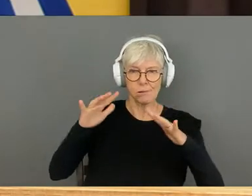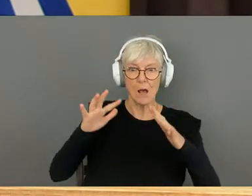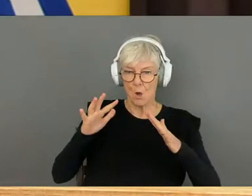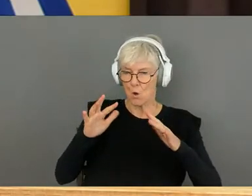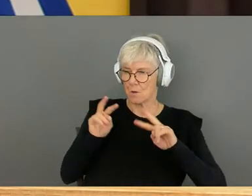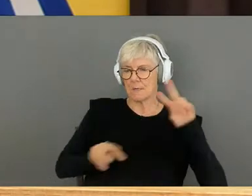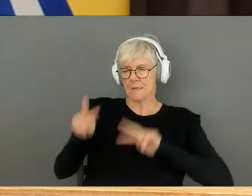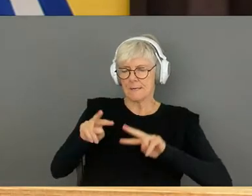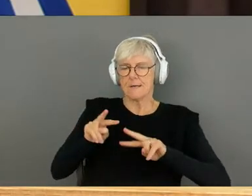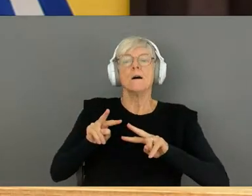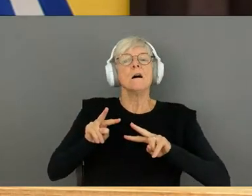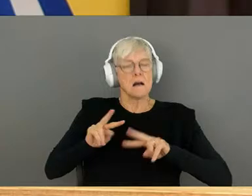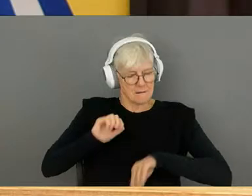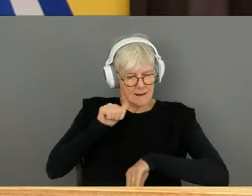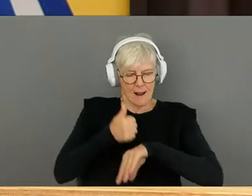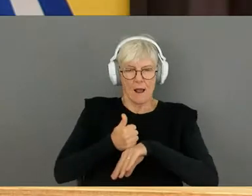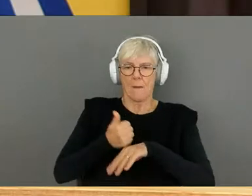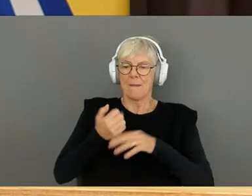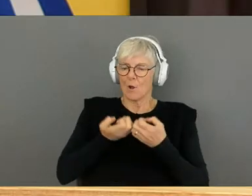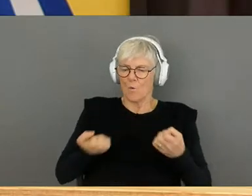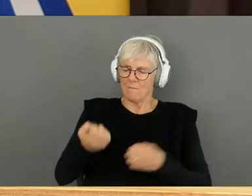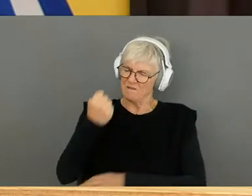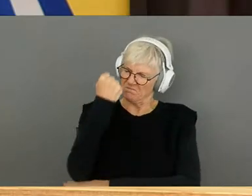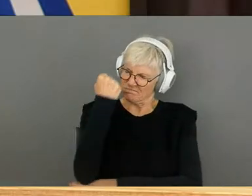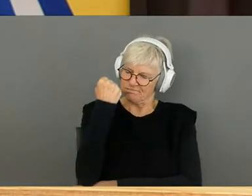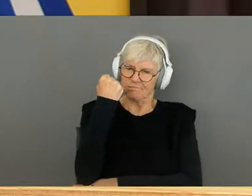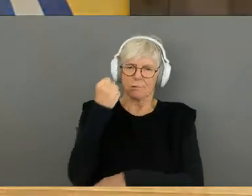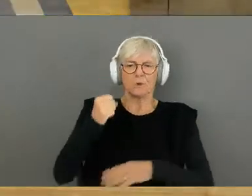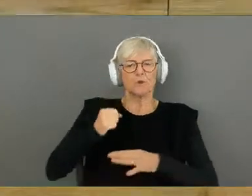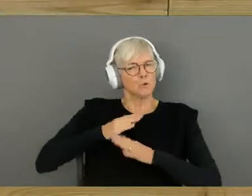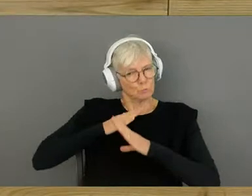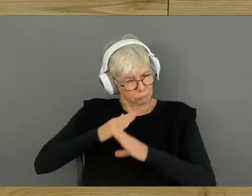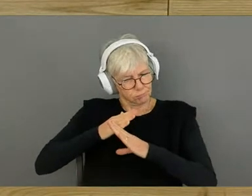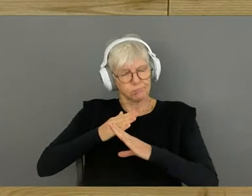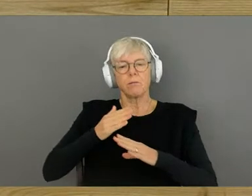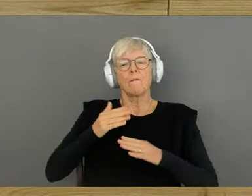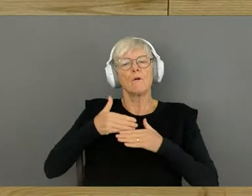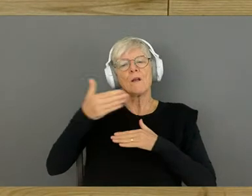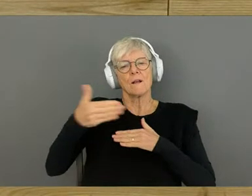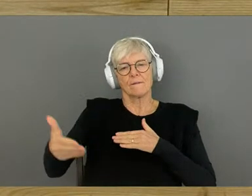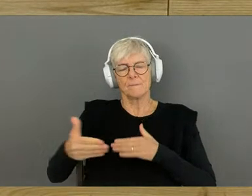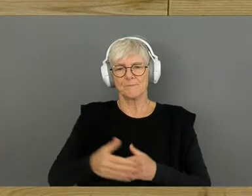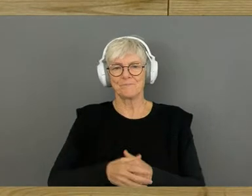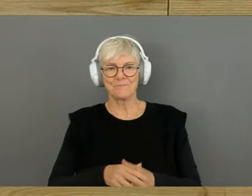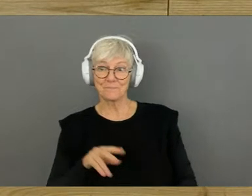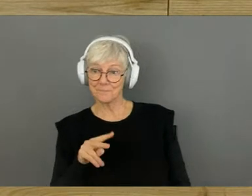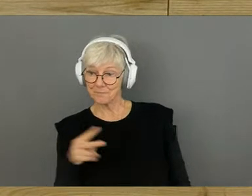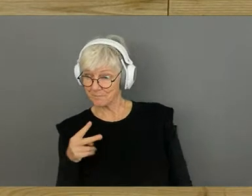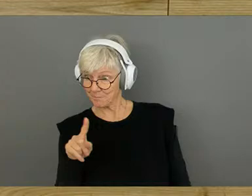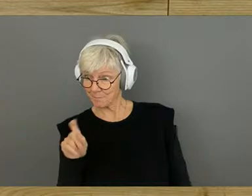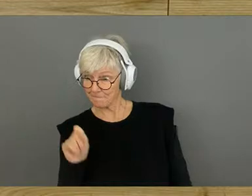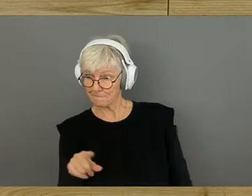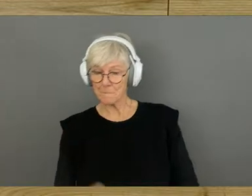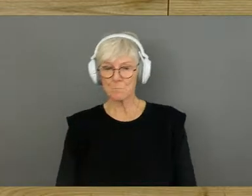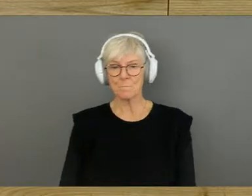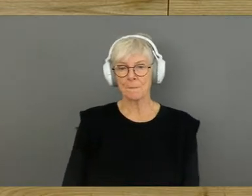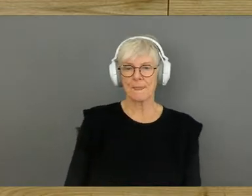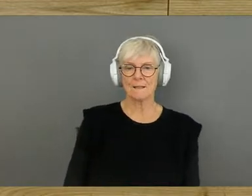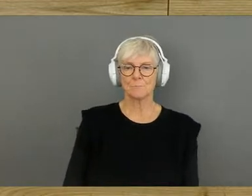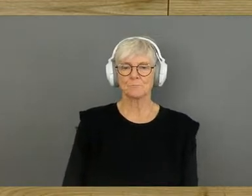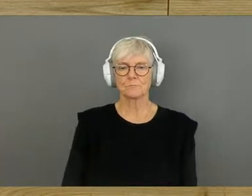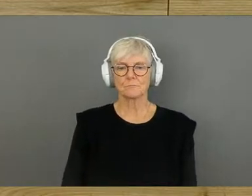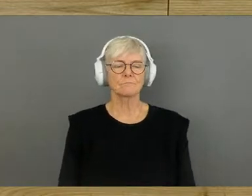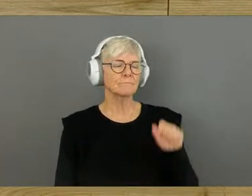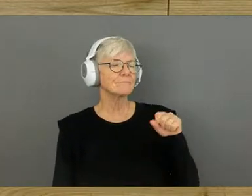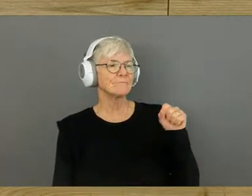change items. Do you have a follow-up, Ms. Hogarth? I do. Thanks, Bruce.